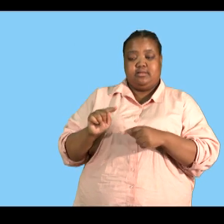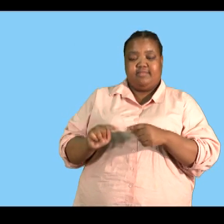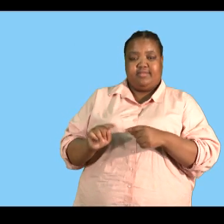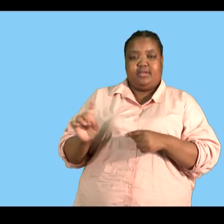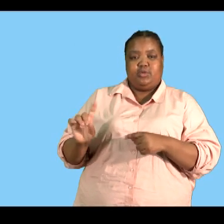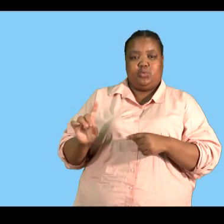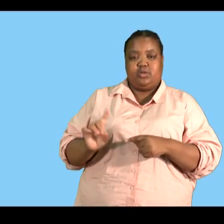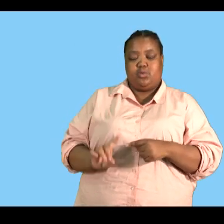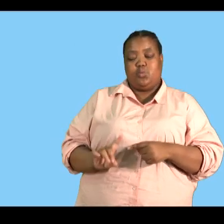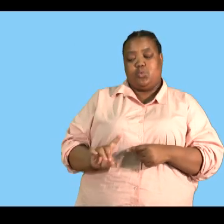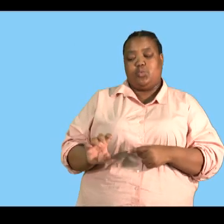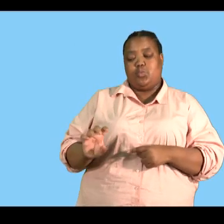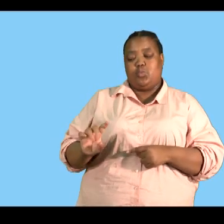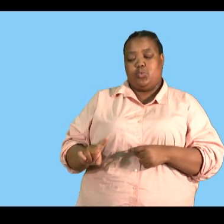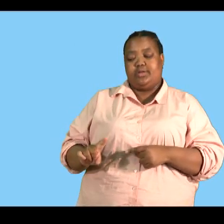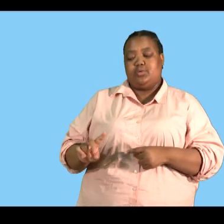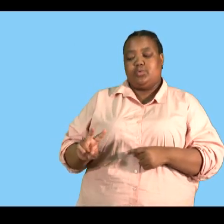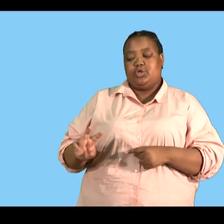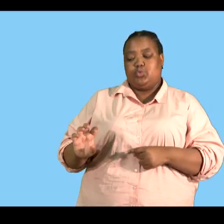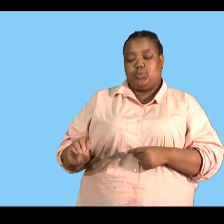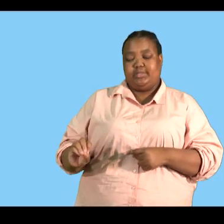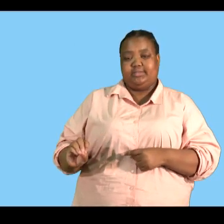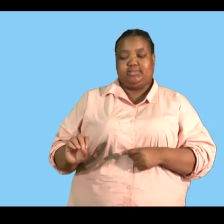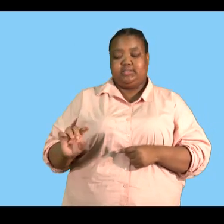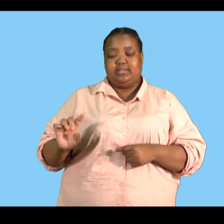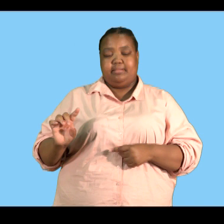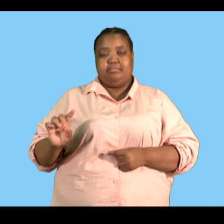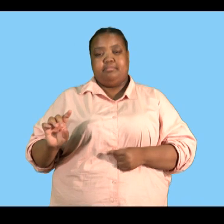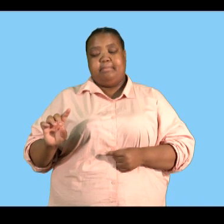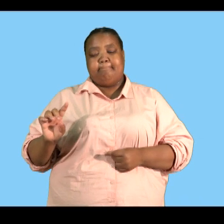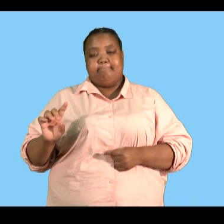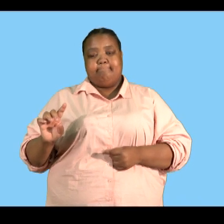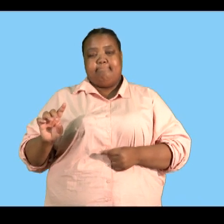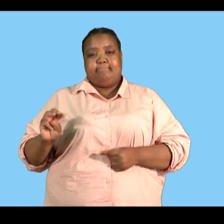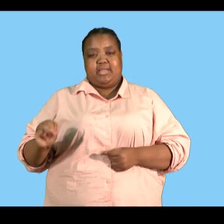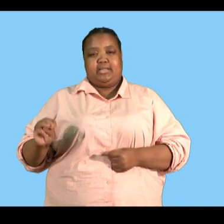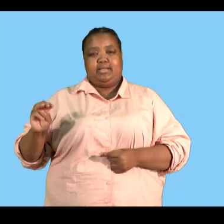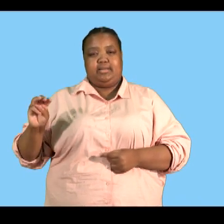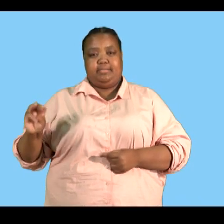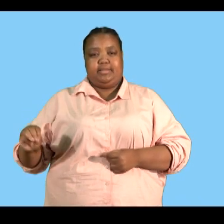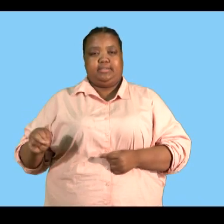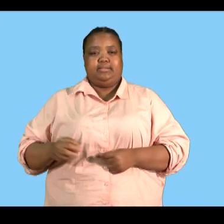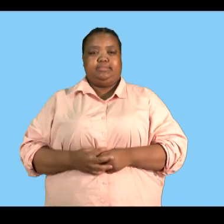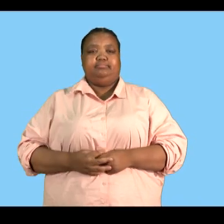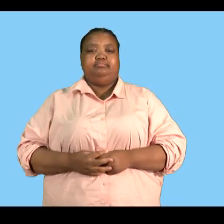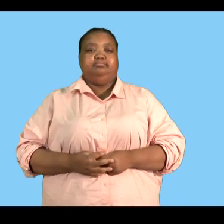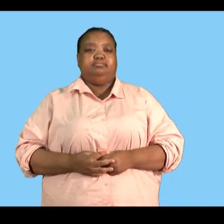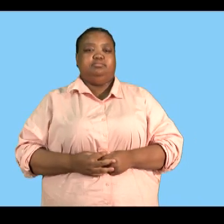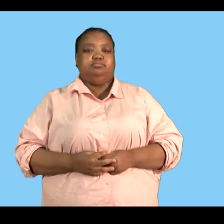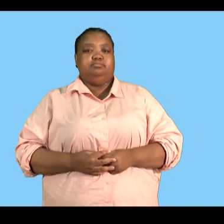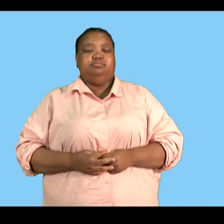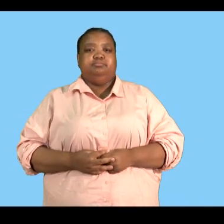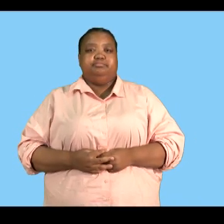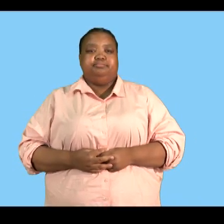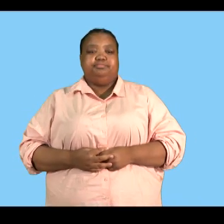divided by 120 millimeters. meters. So now these are the dimensions